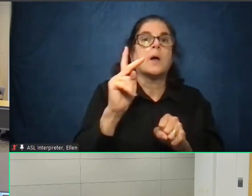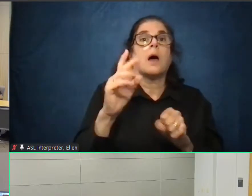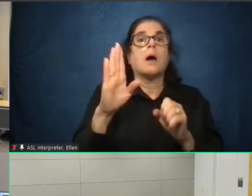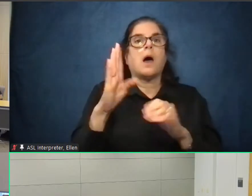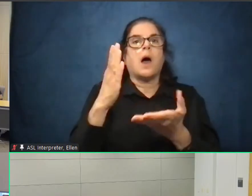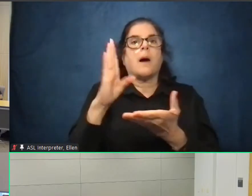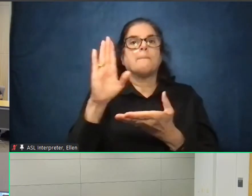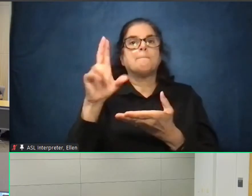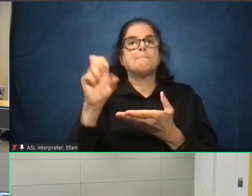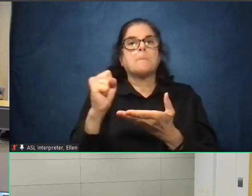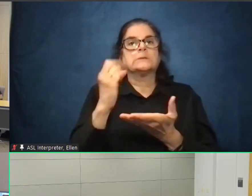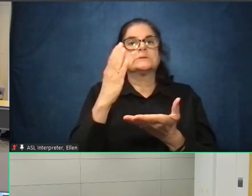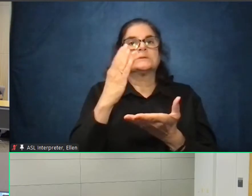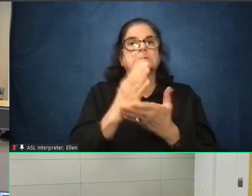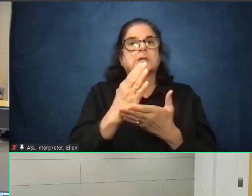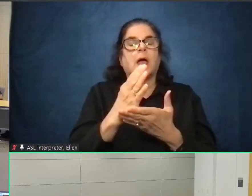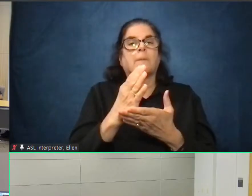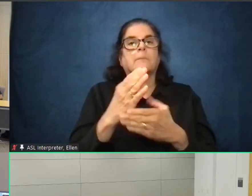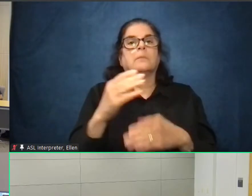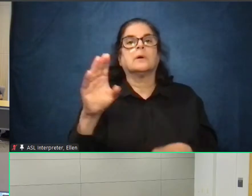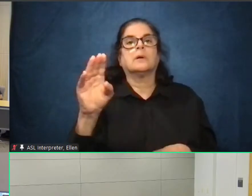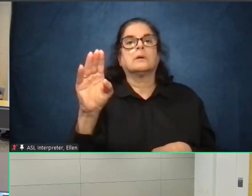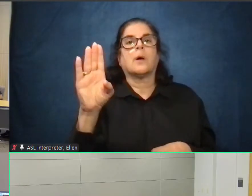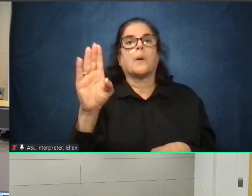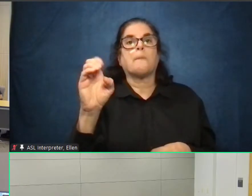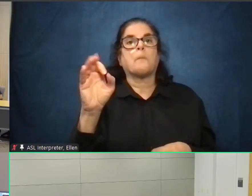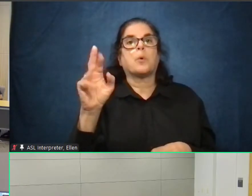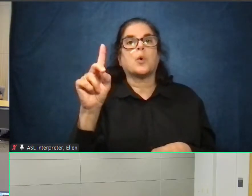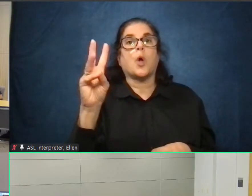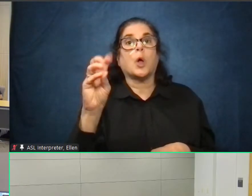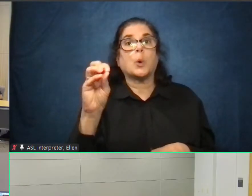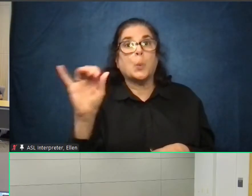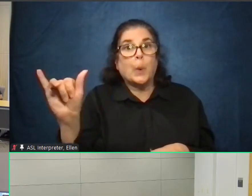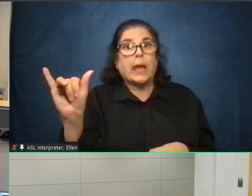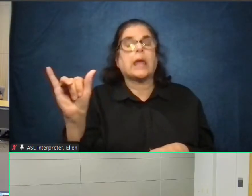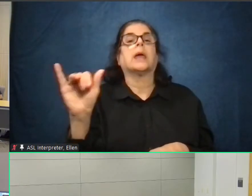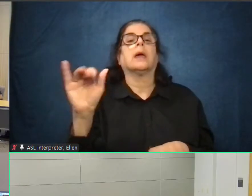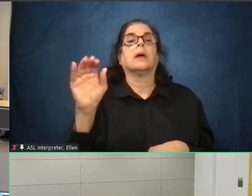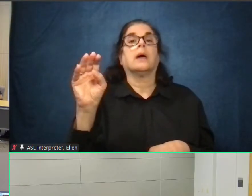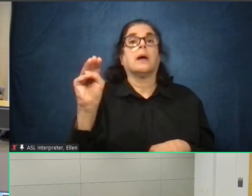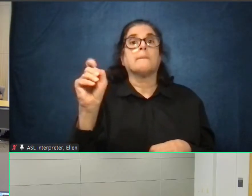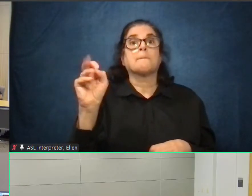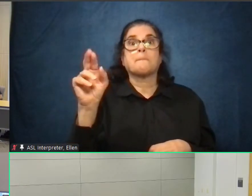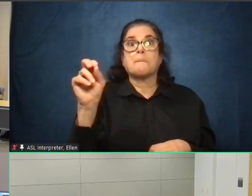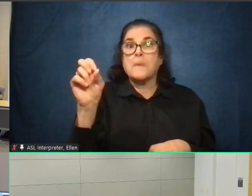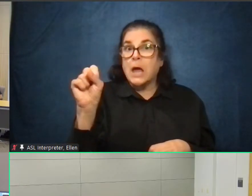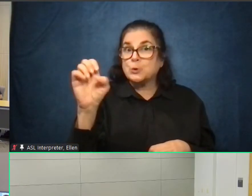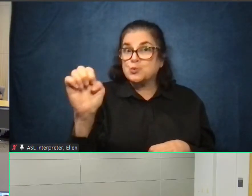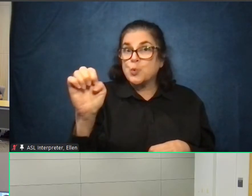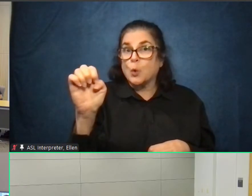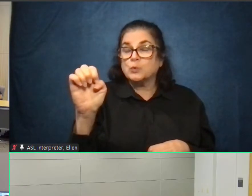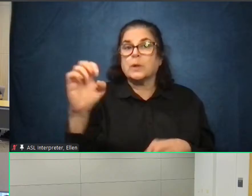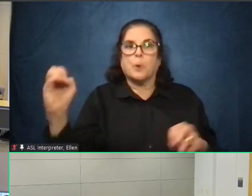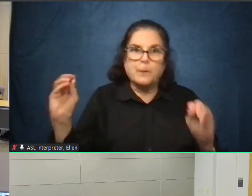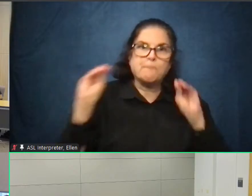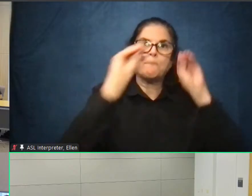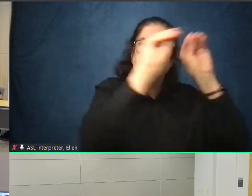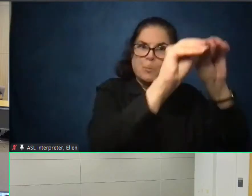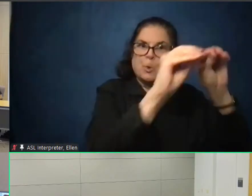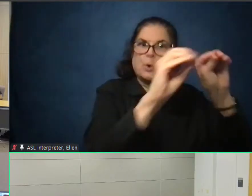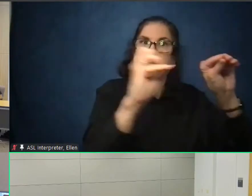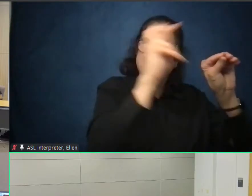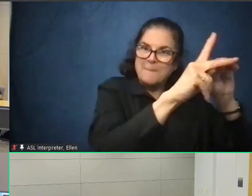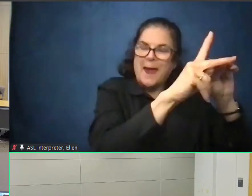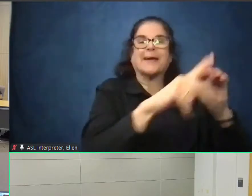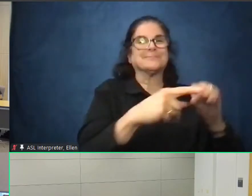after collaboration with CDOT, we have installed the bus stop as of last Thursday. Jeremy is actually going to speak a little bit more about it,